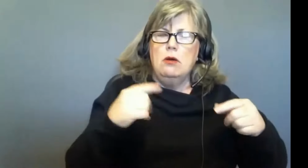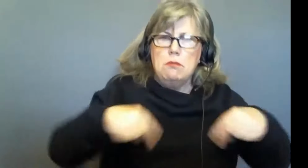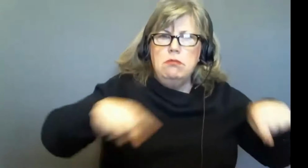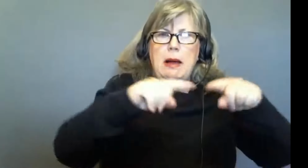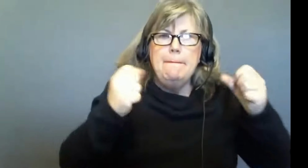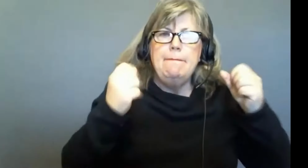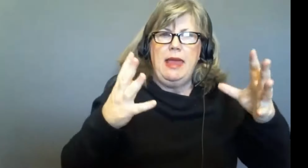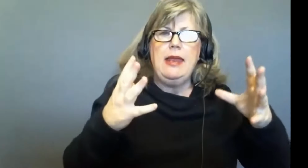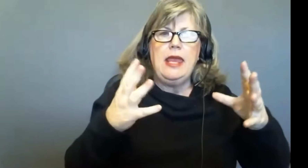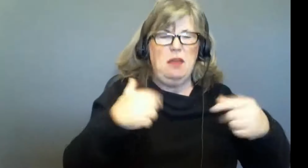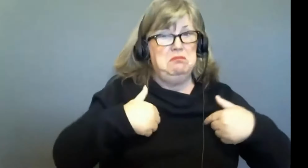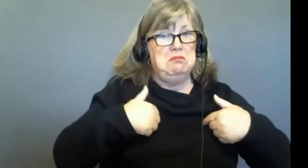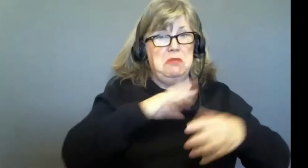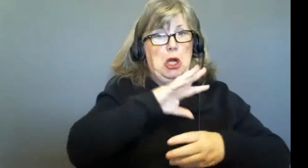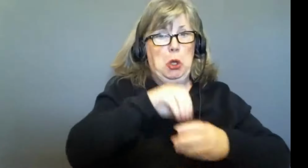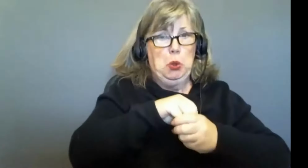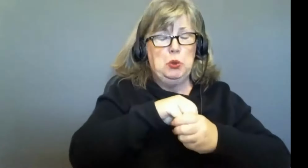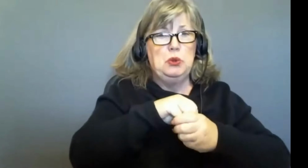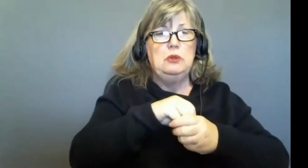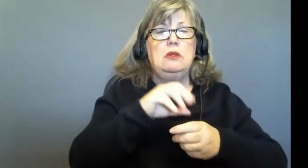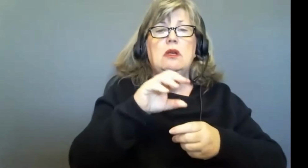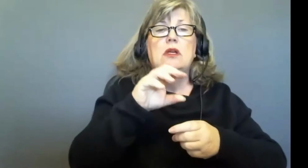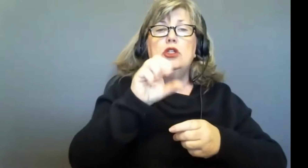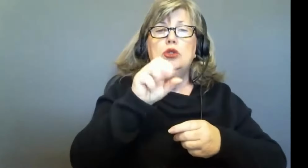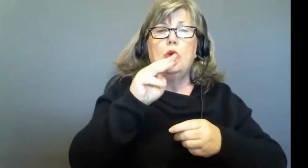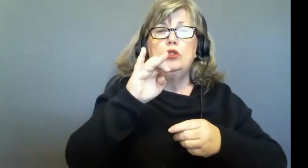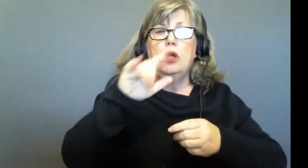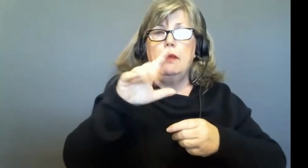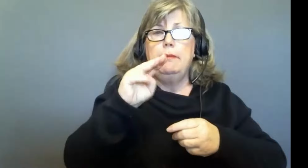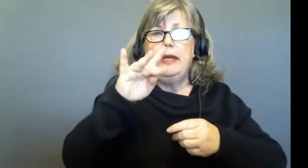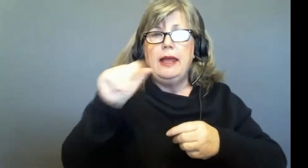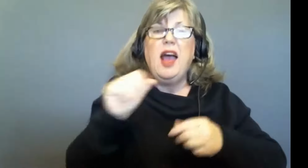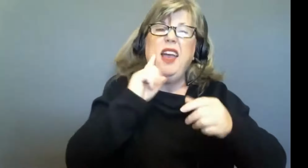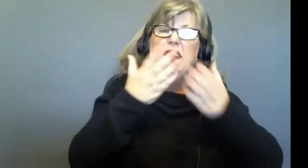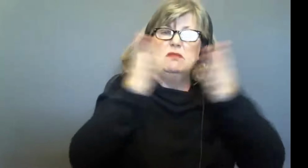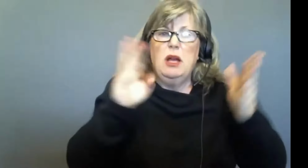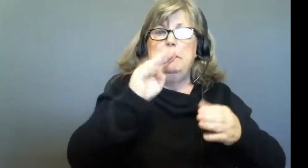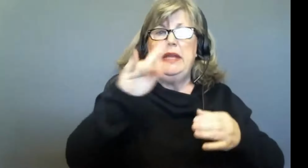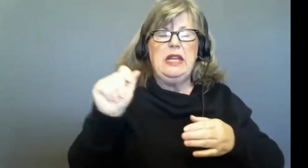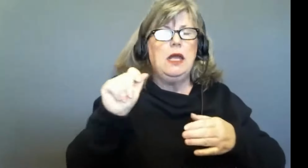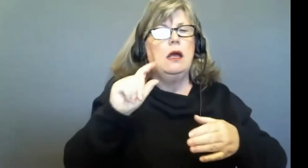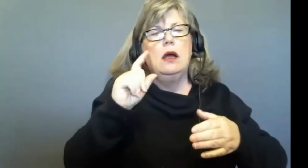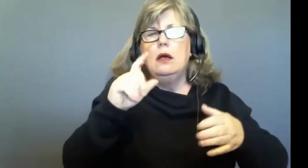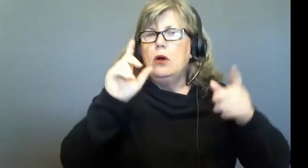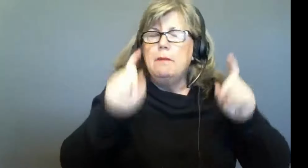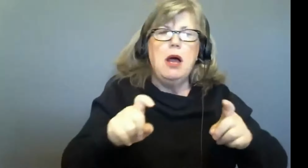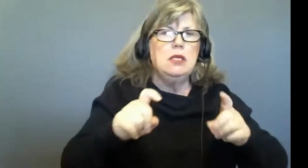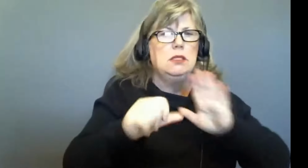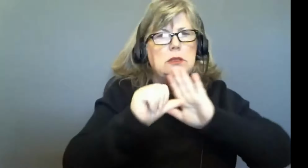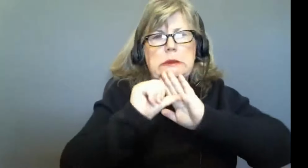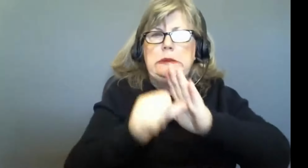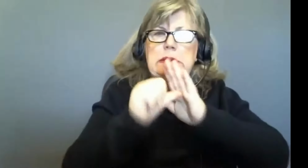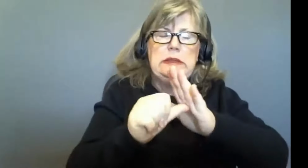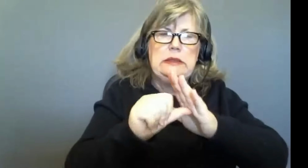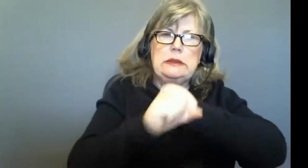year. And I've been also in the French part of it because media coverage was so important. We have to raise our voices.